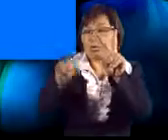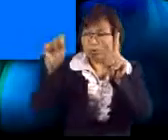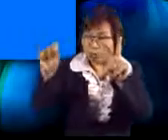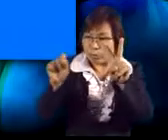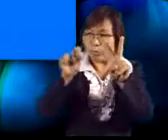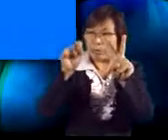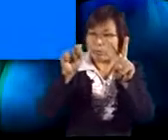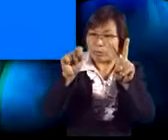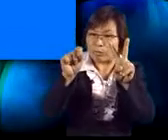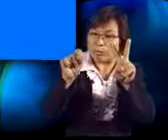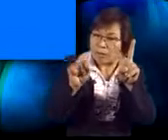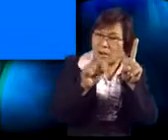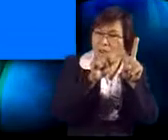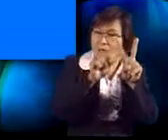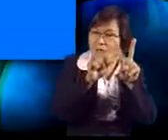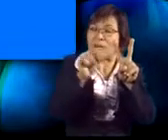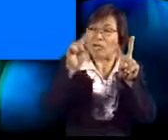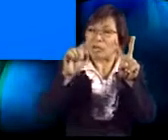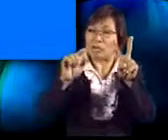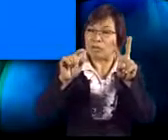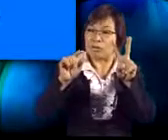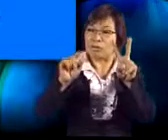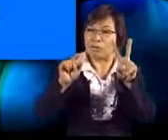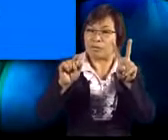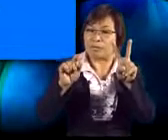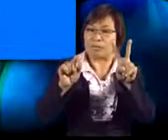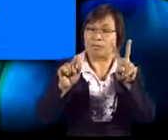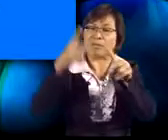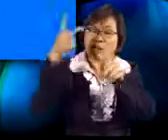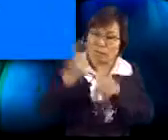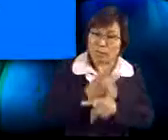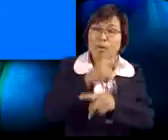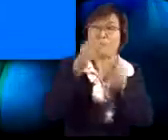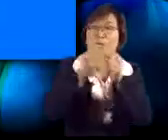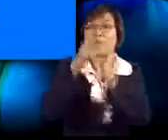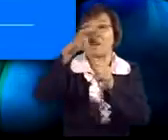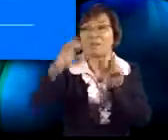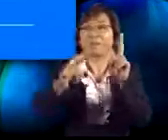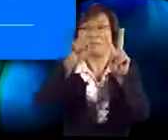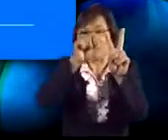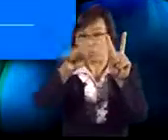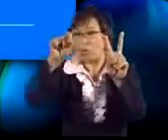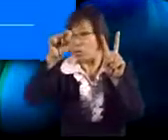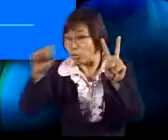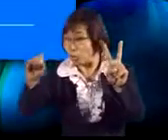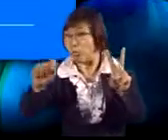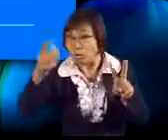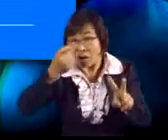2 decimal places to the left if multiply with hundreds. Do you get